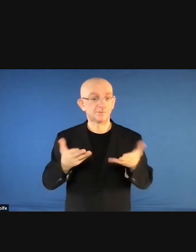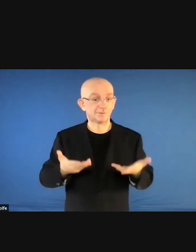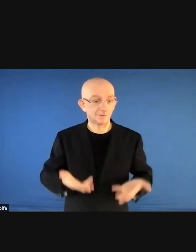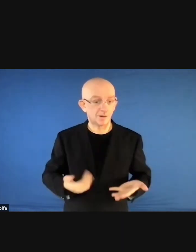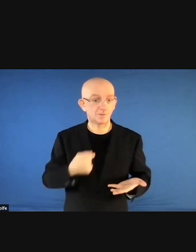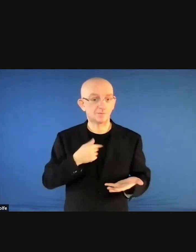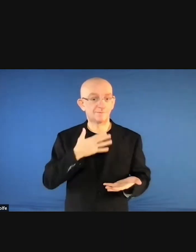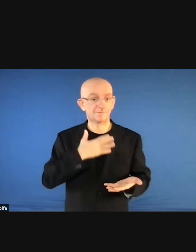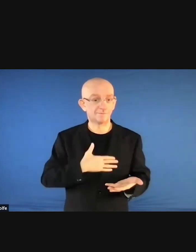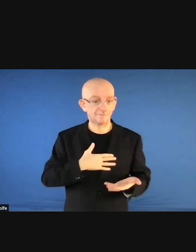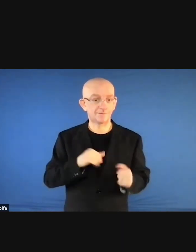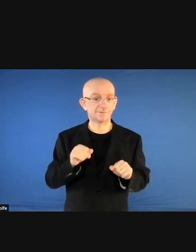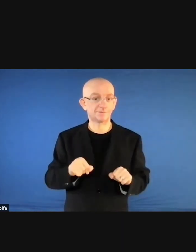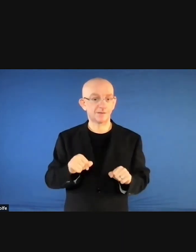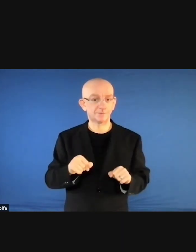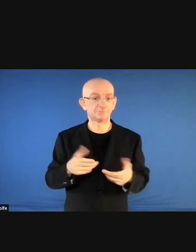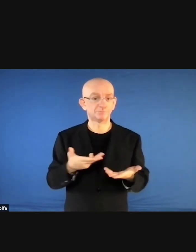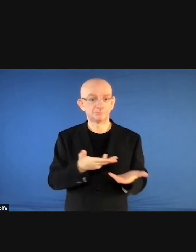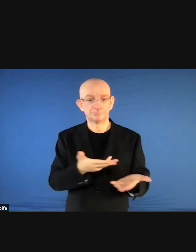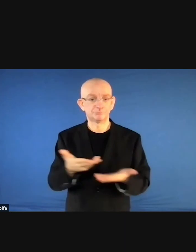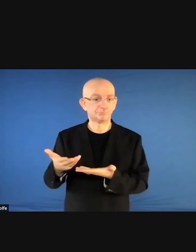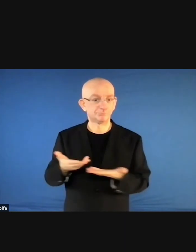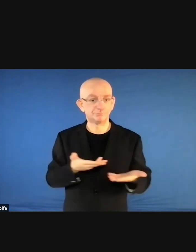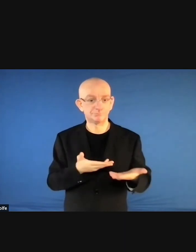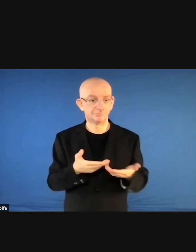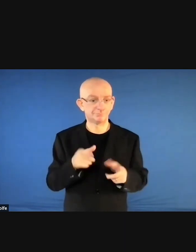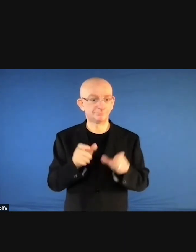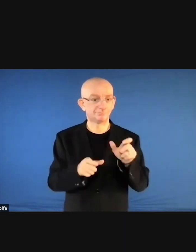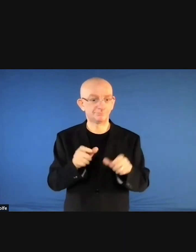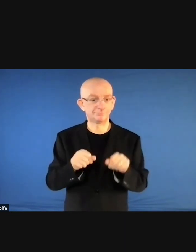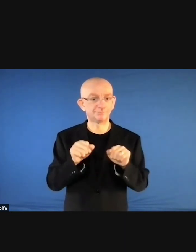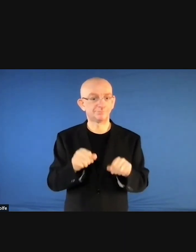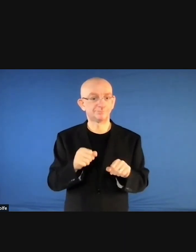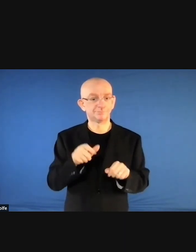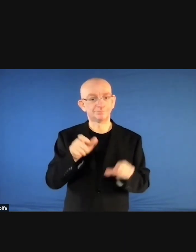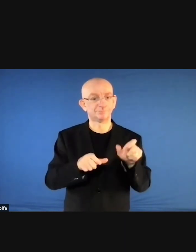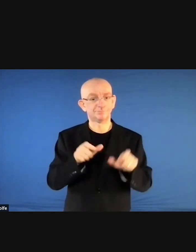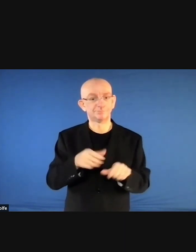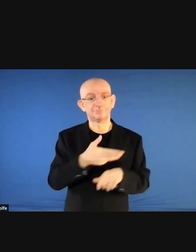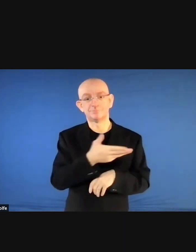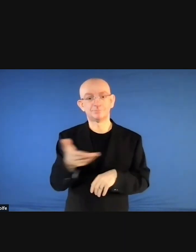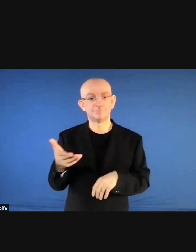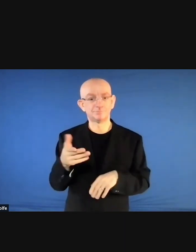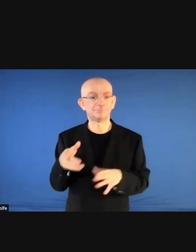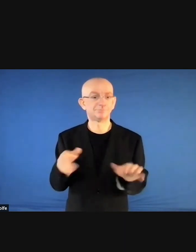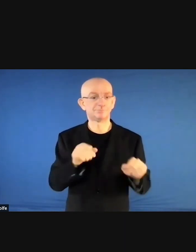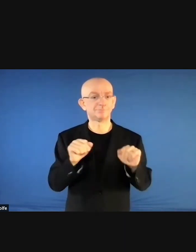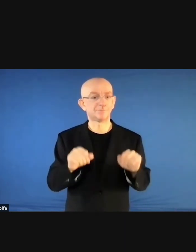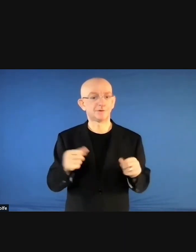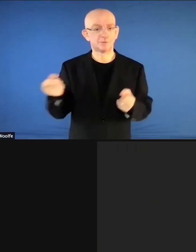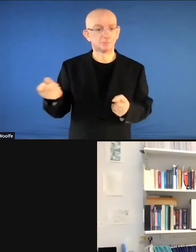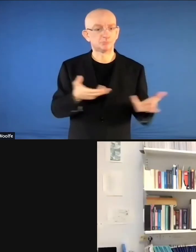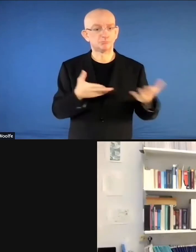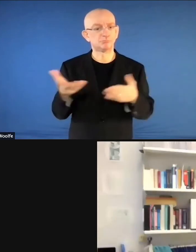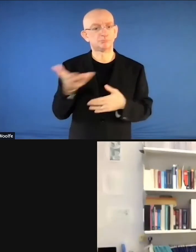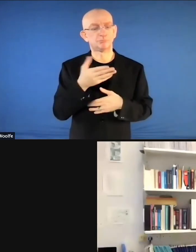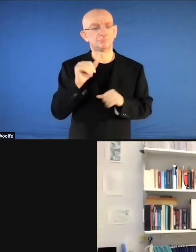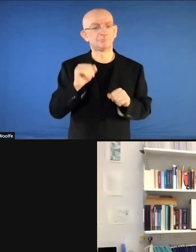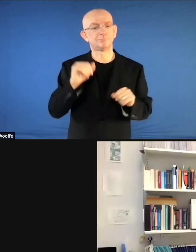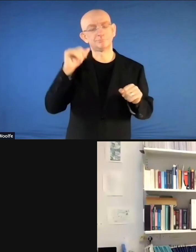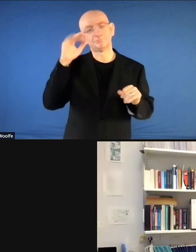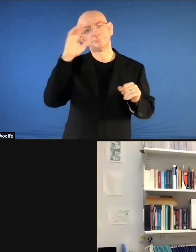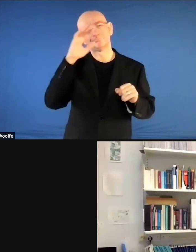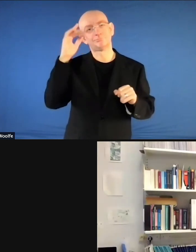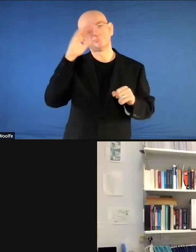room and ask each of our panelists to share any closing thoughts you'd like to leave with